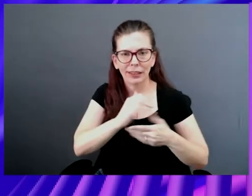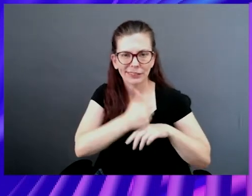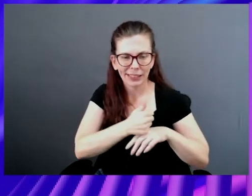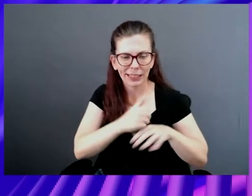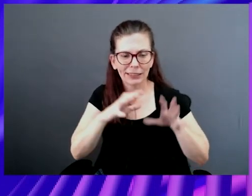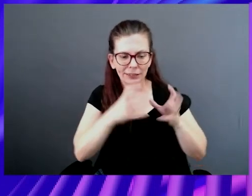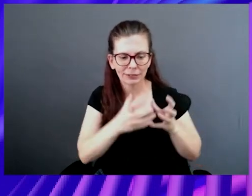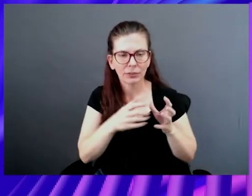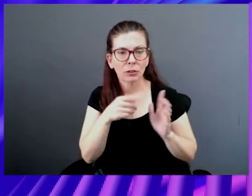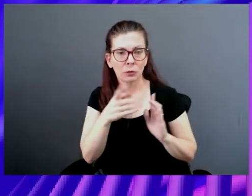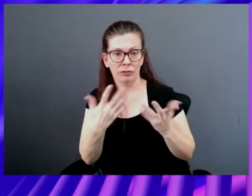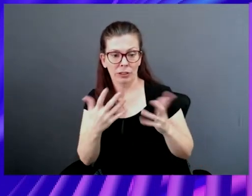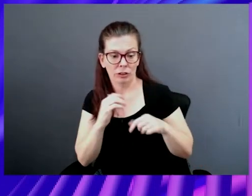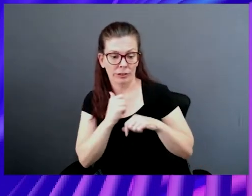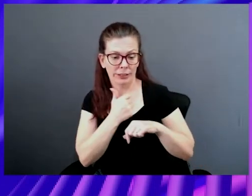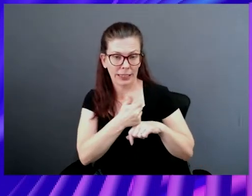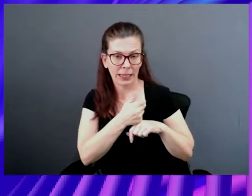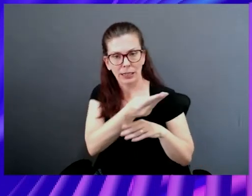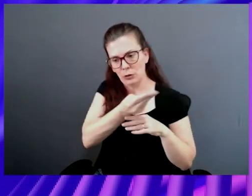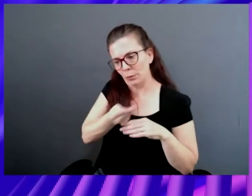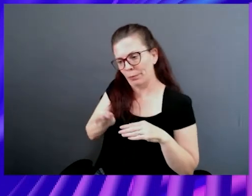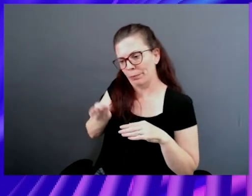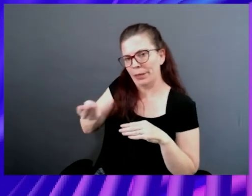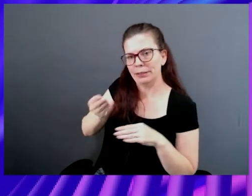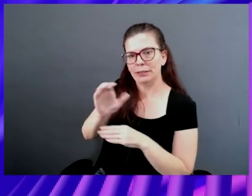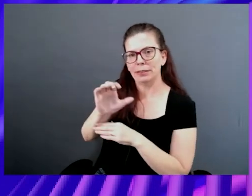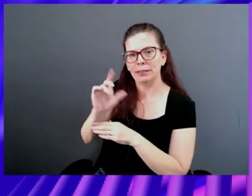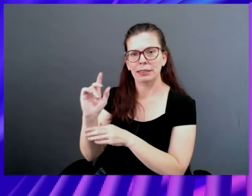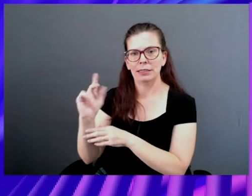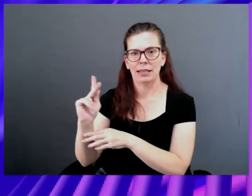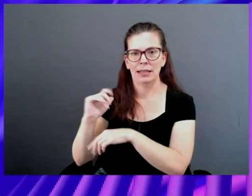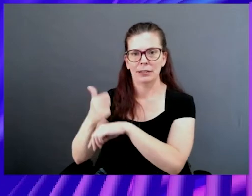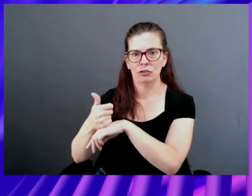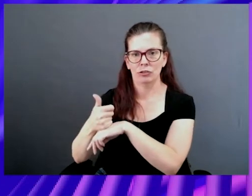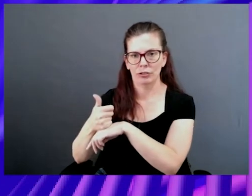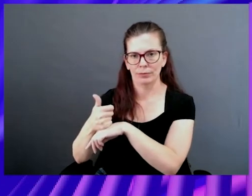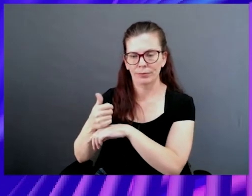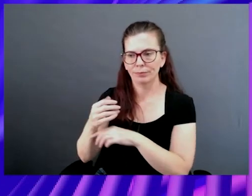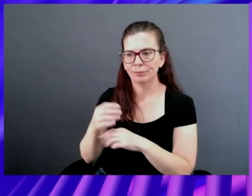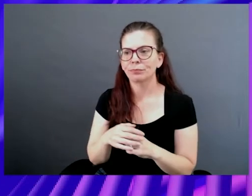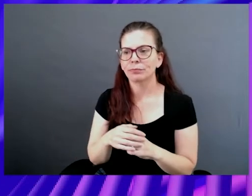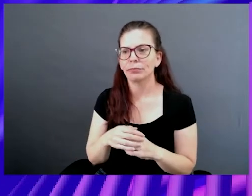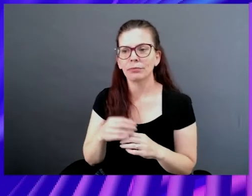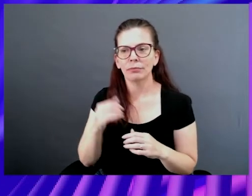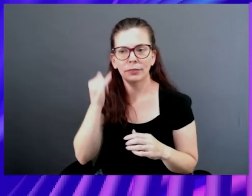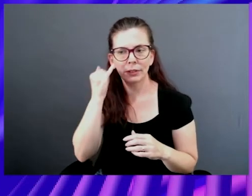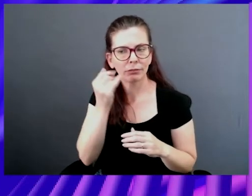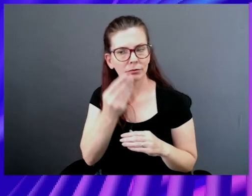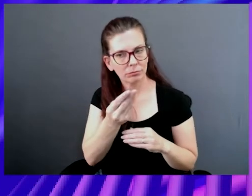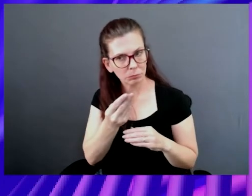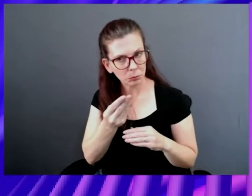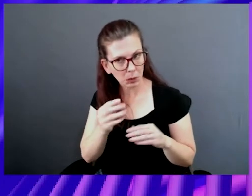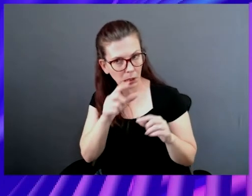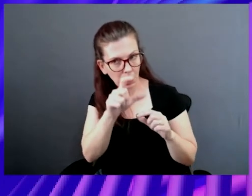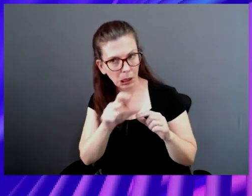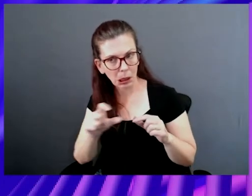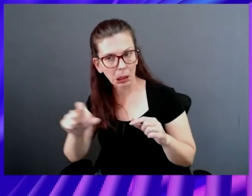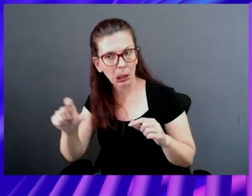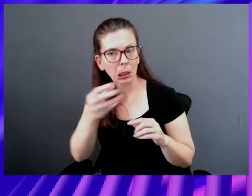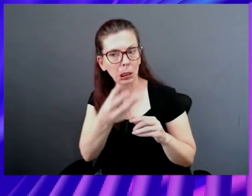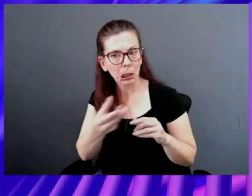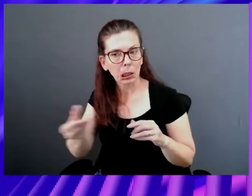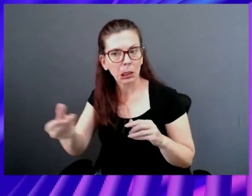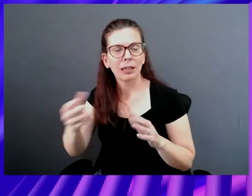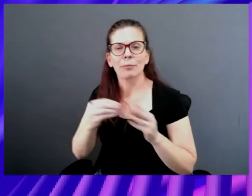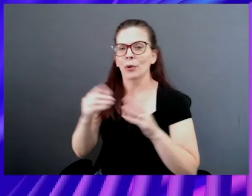have that set, then you pass it into the CDK construct. This one is a bit more complicated to do. Of course,